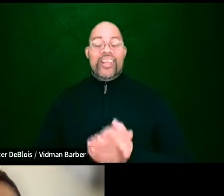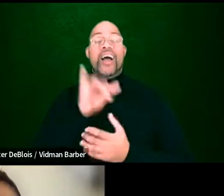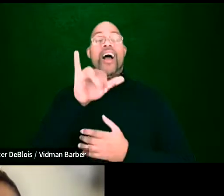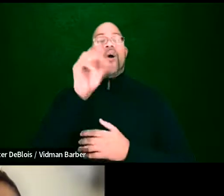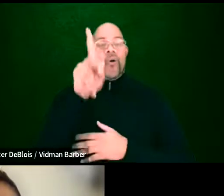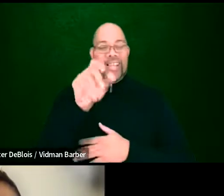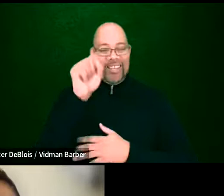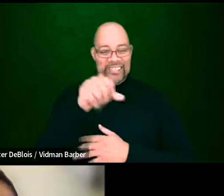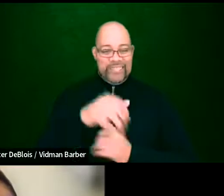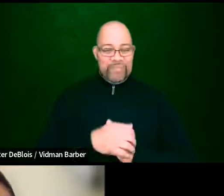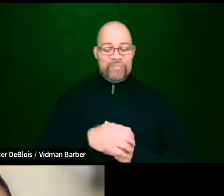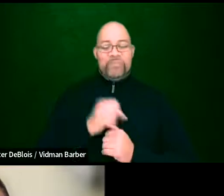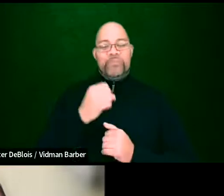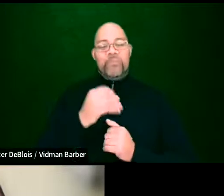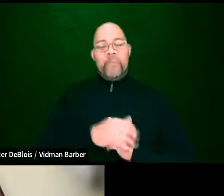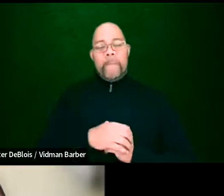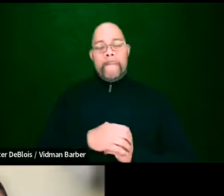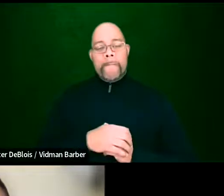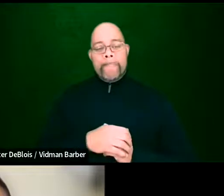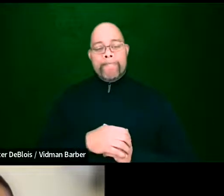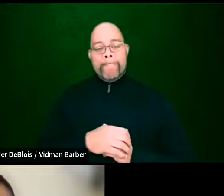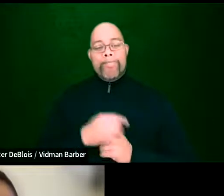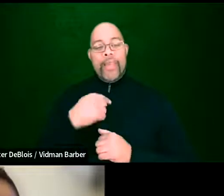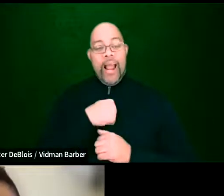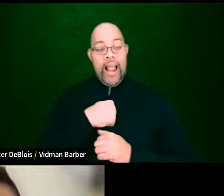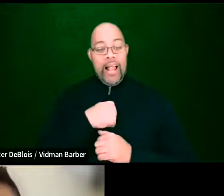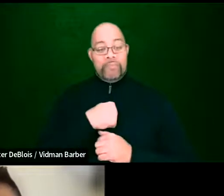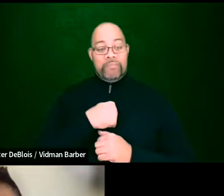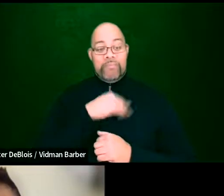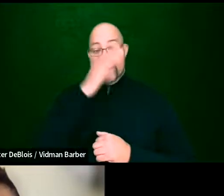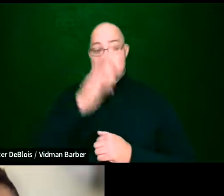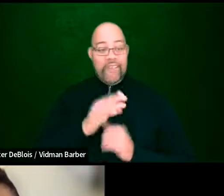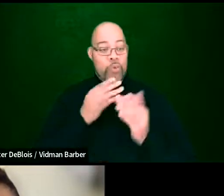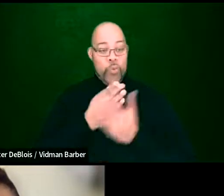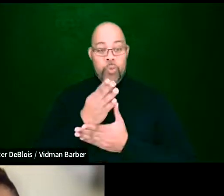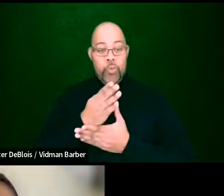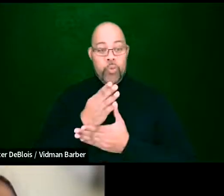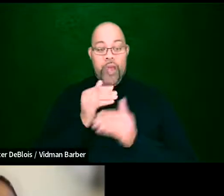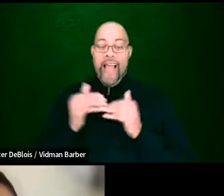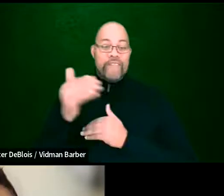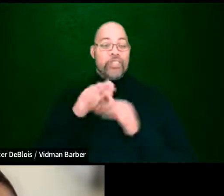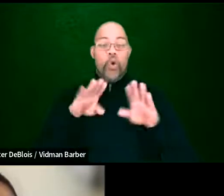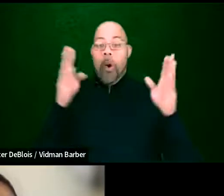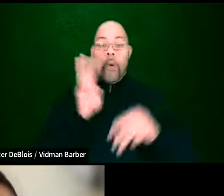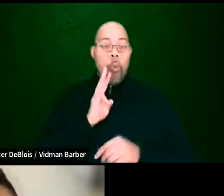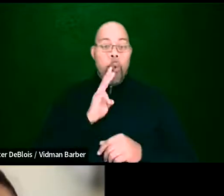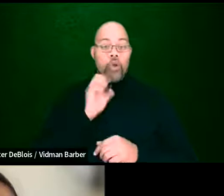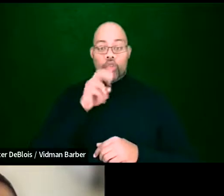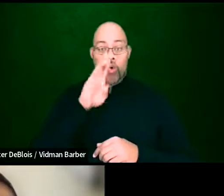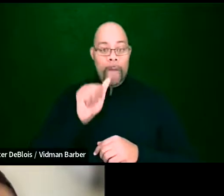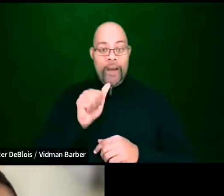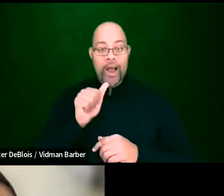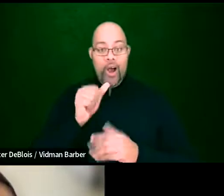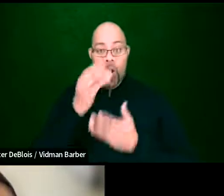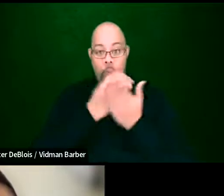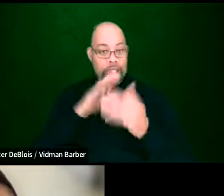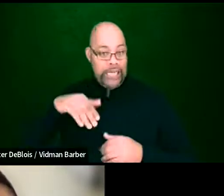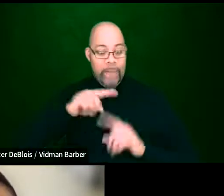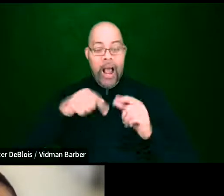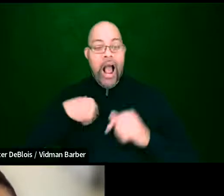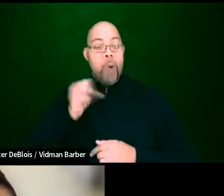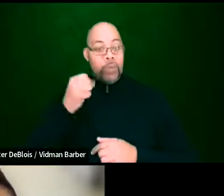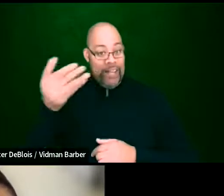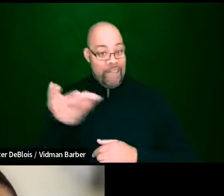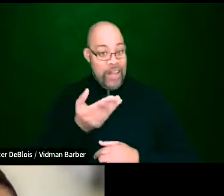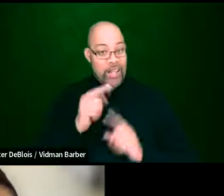okay, yeah. So I myself have not gone through the advanced open water scuba course yet, but I was